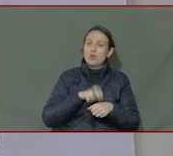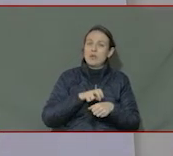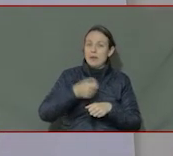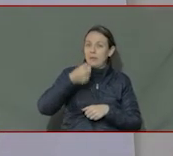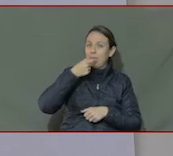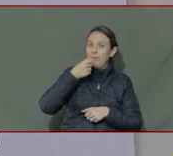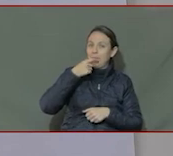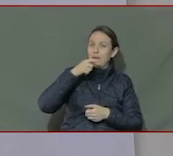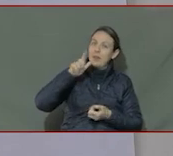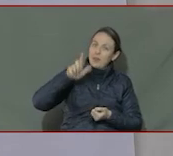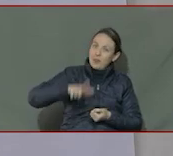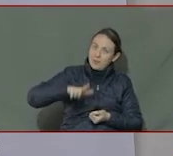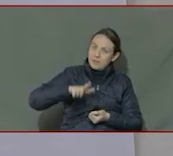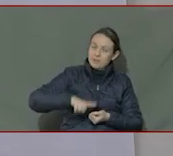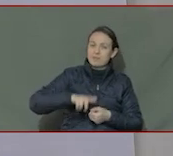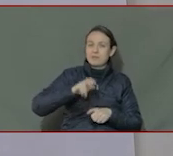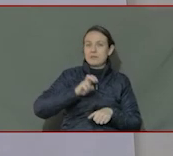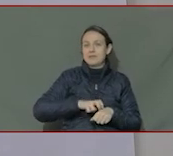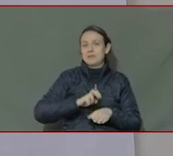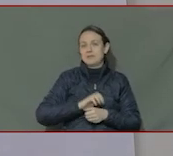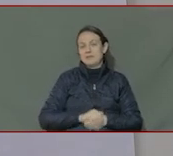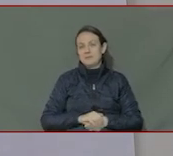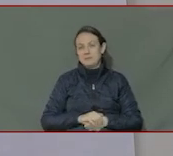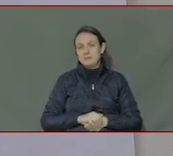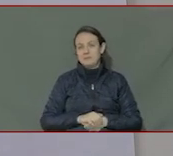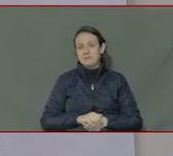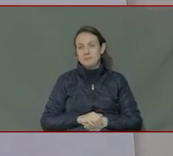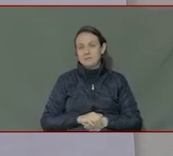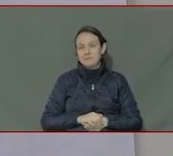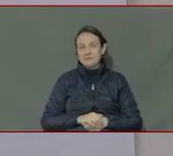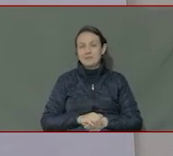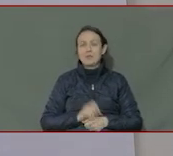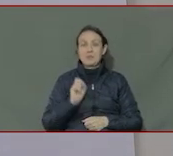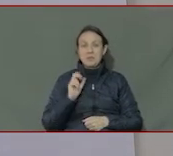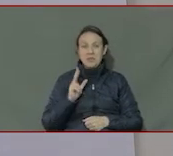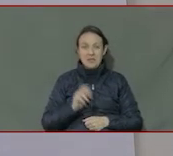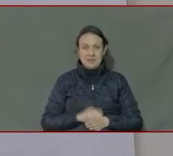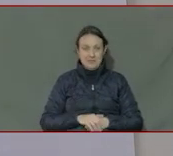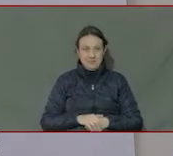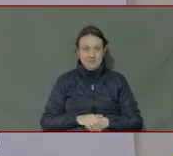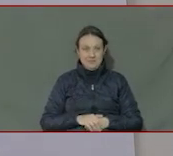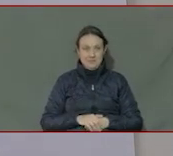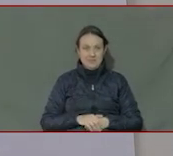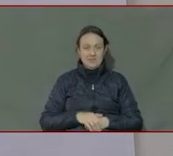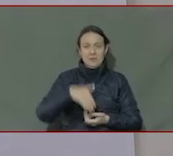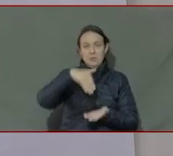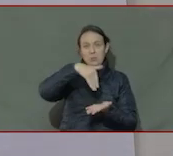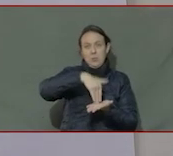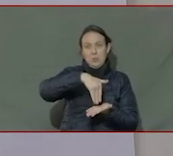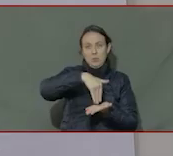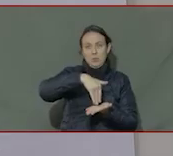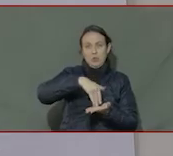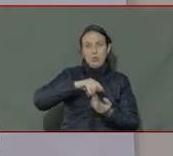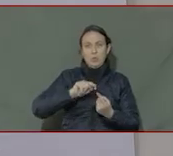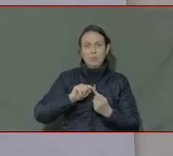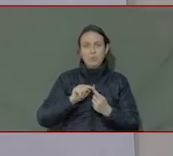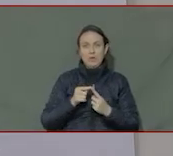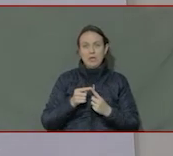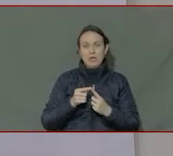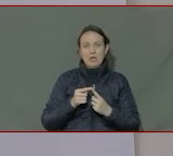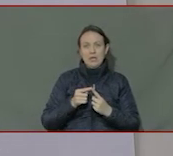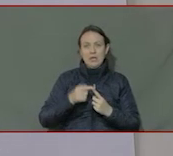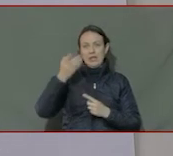need much insulin. You see, the graph tells you a story. Now, look at the low points. Now, you don't want a sugar